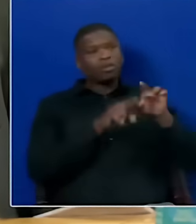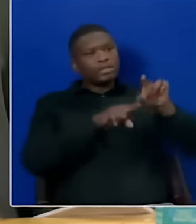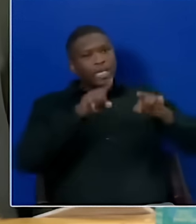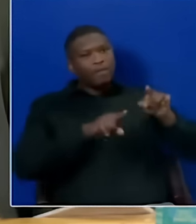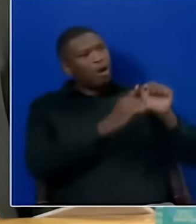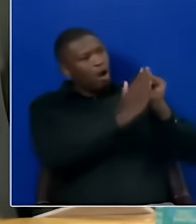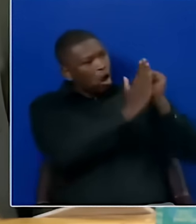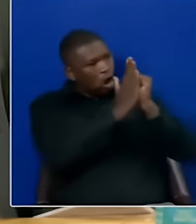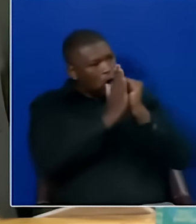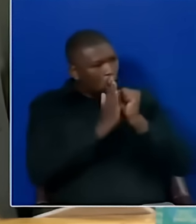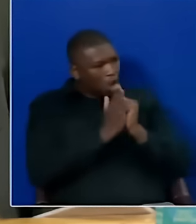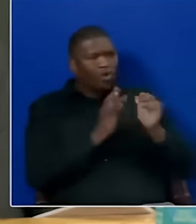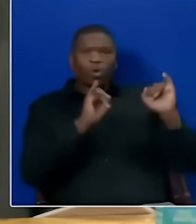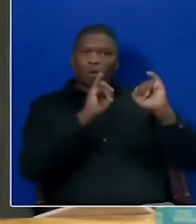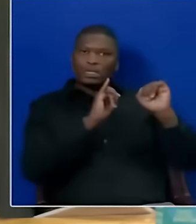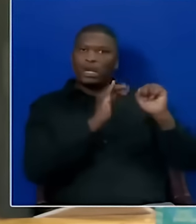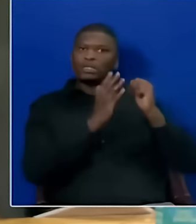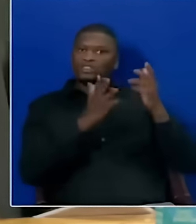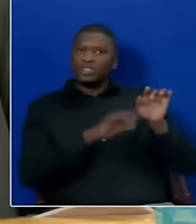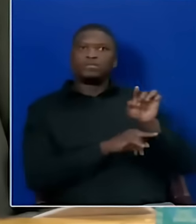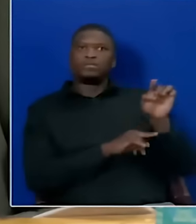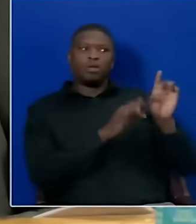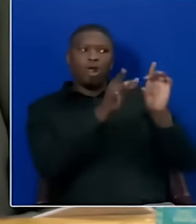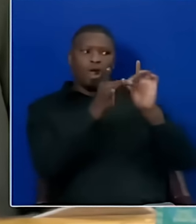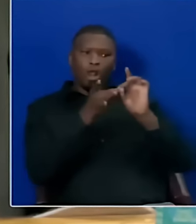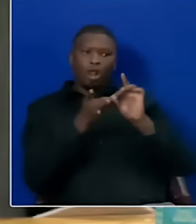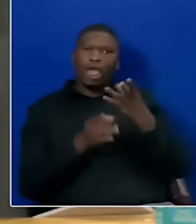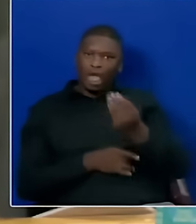violent crime scenes. So by 5 August,